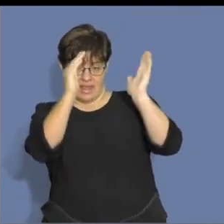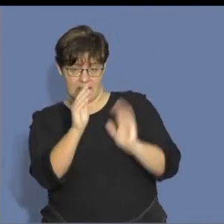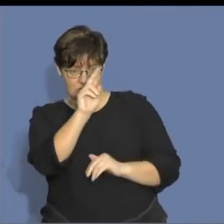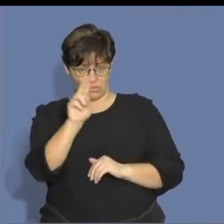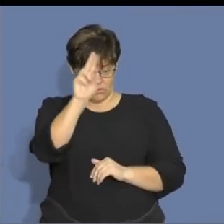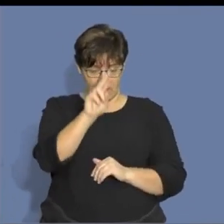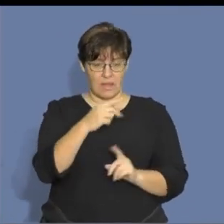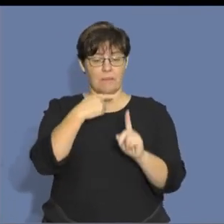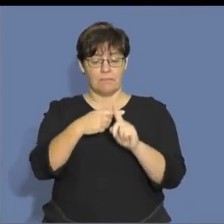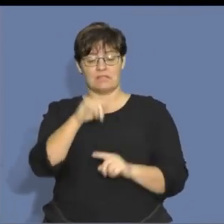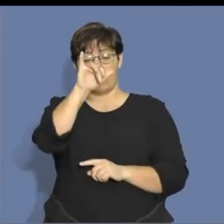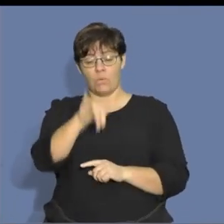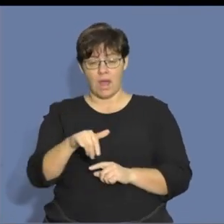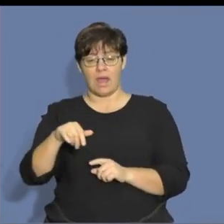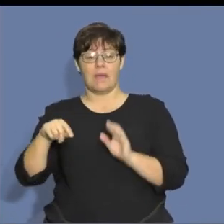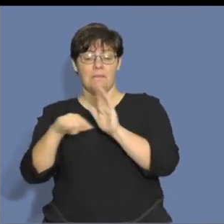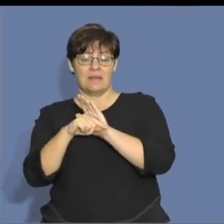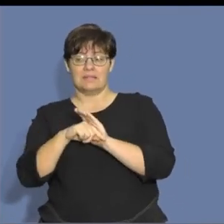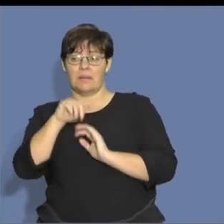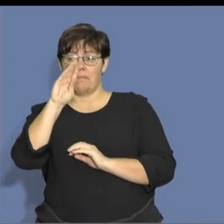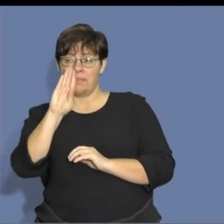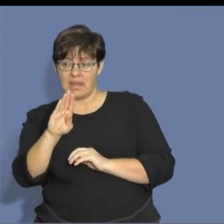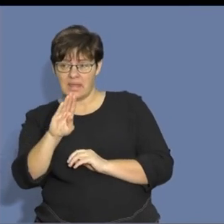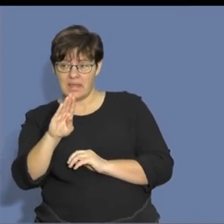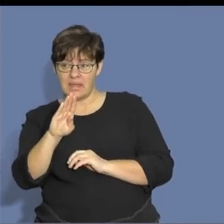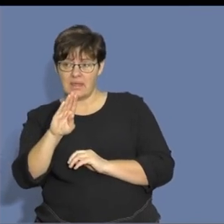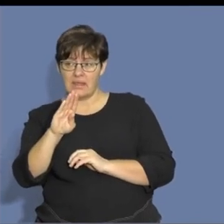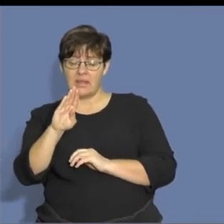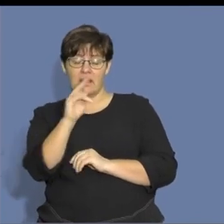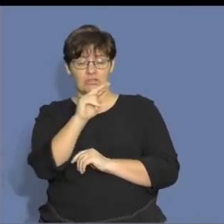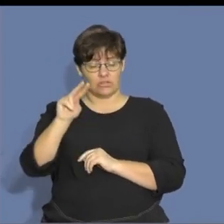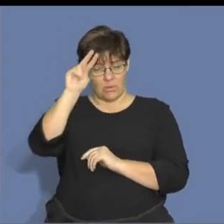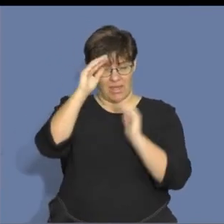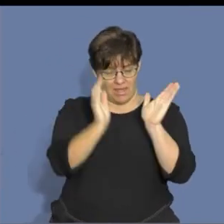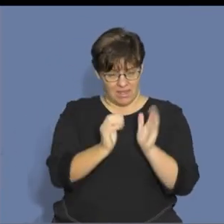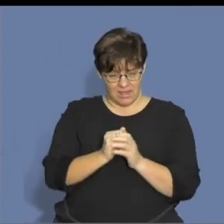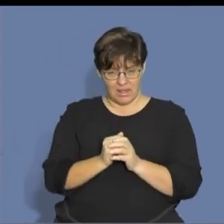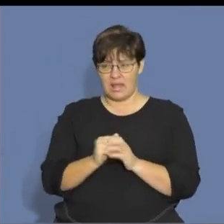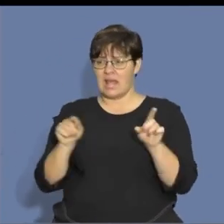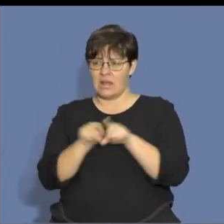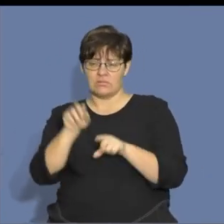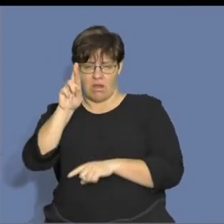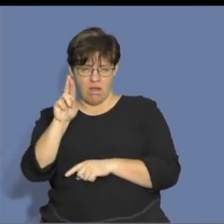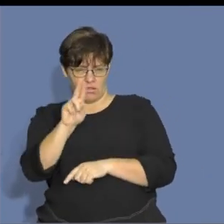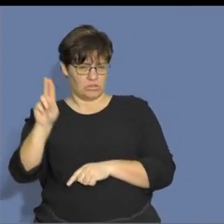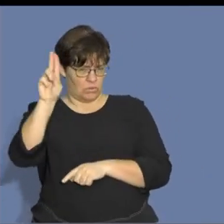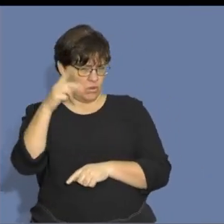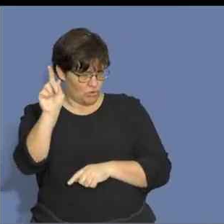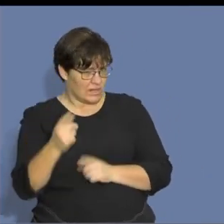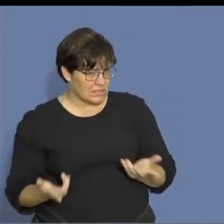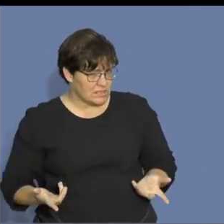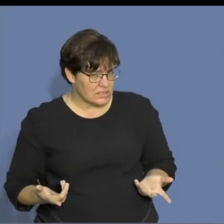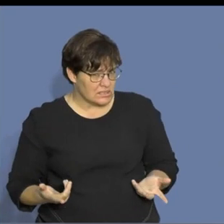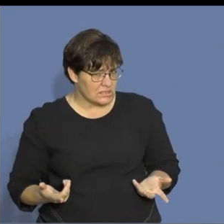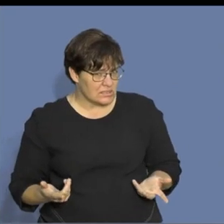squared plus Y minus B squared is equal to the radius squared, right? It's supposed